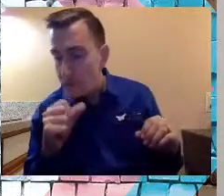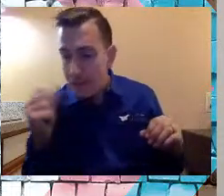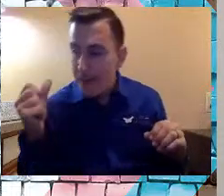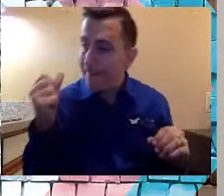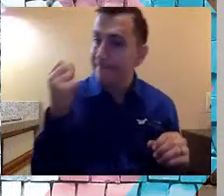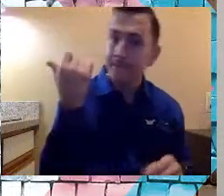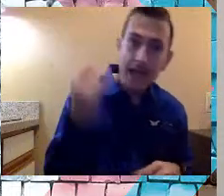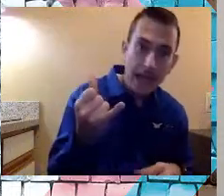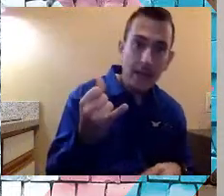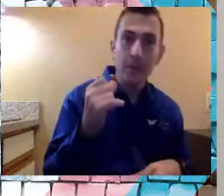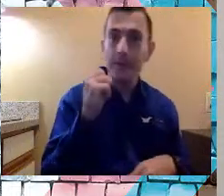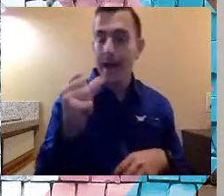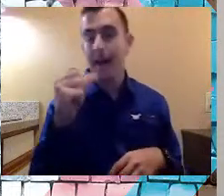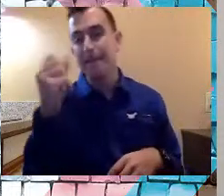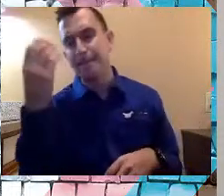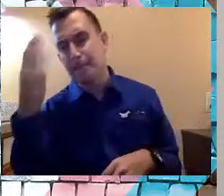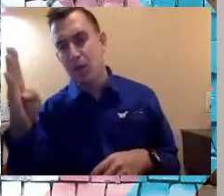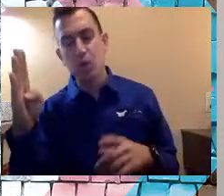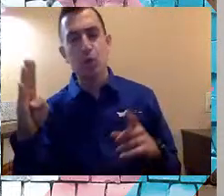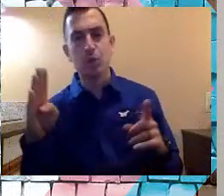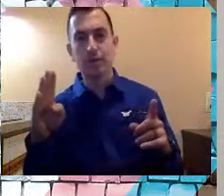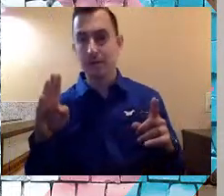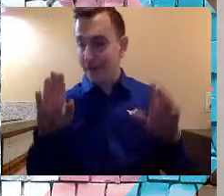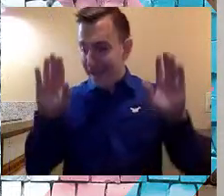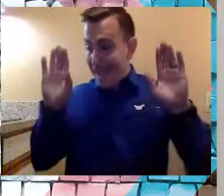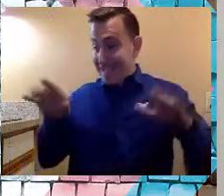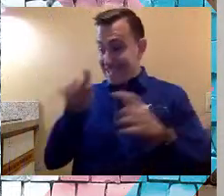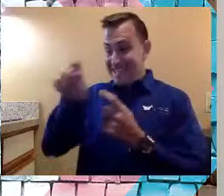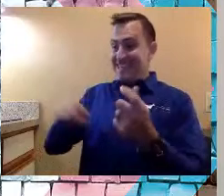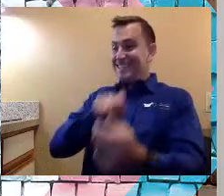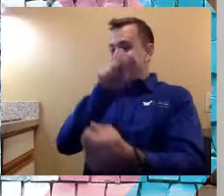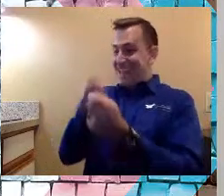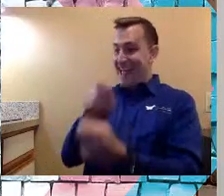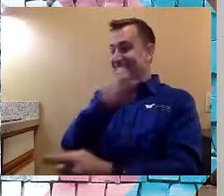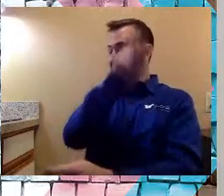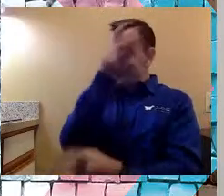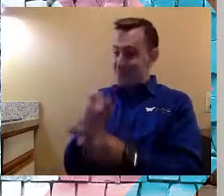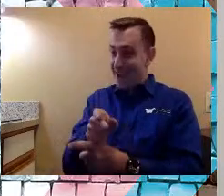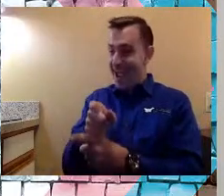And all of his new friends say, exactly!